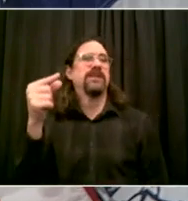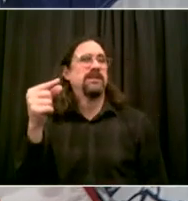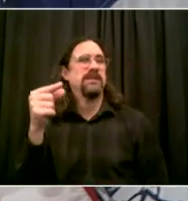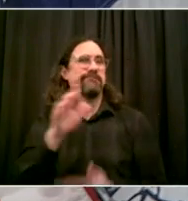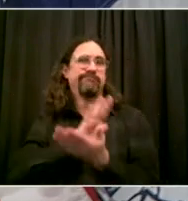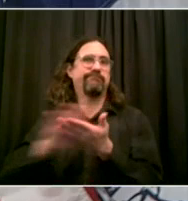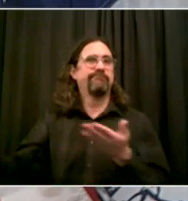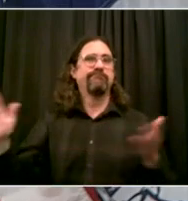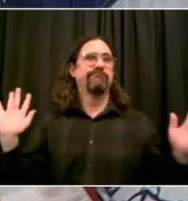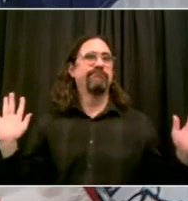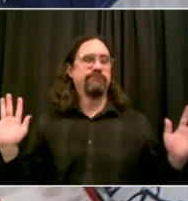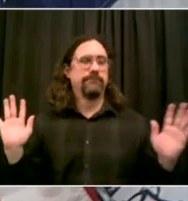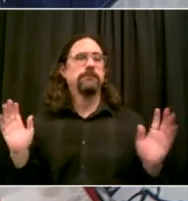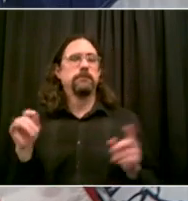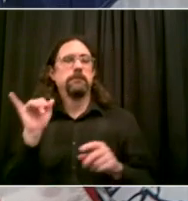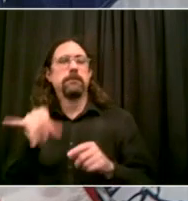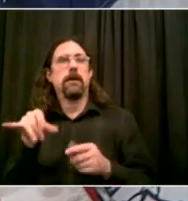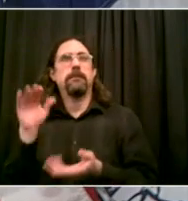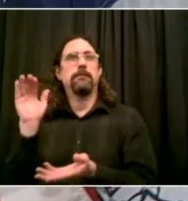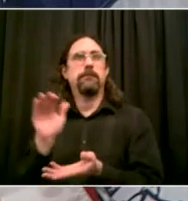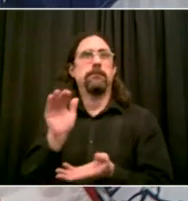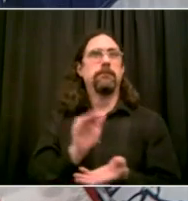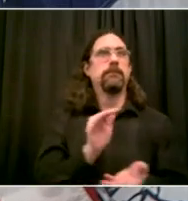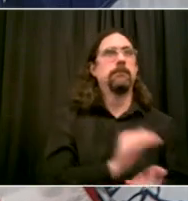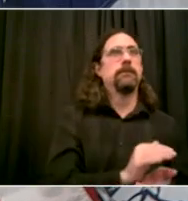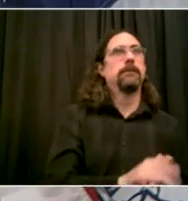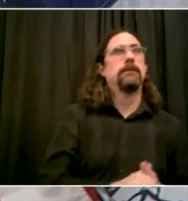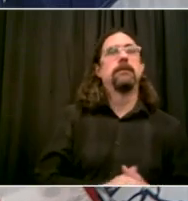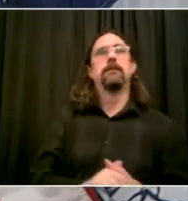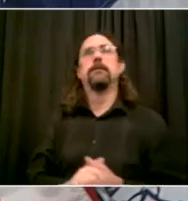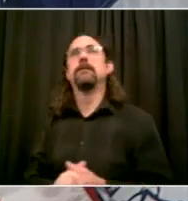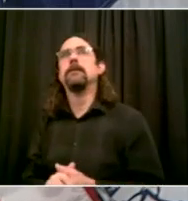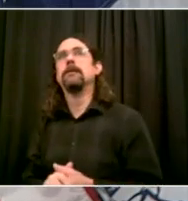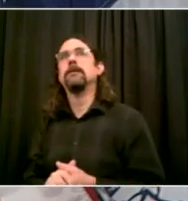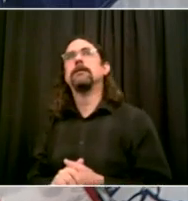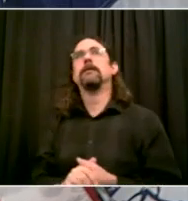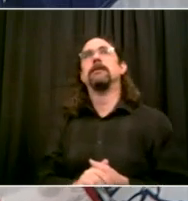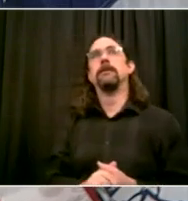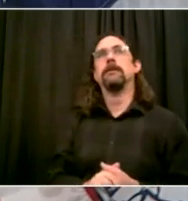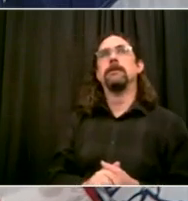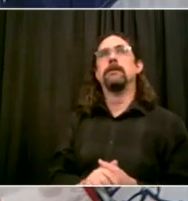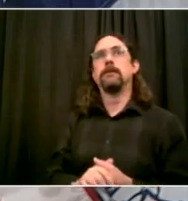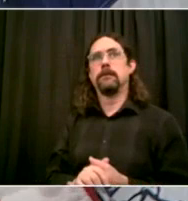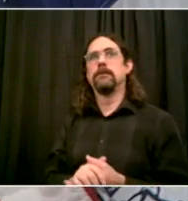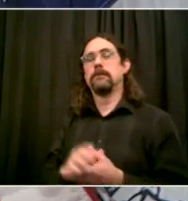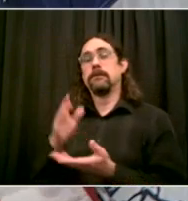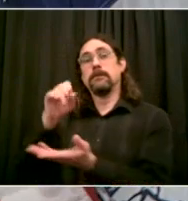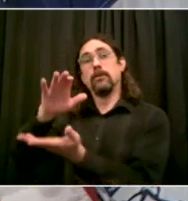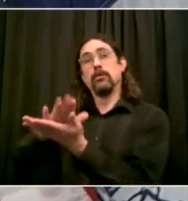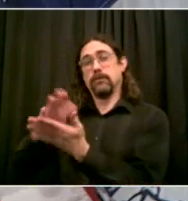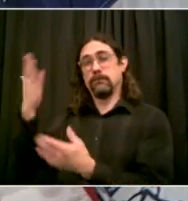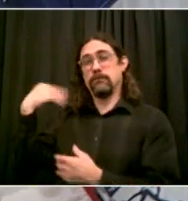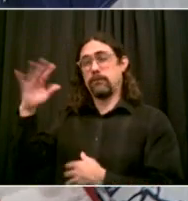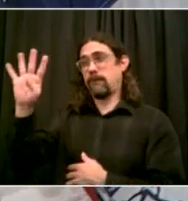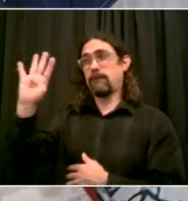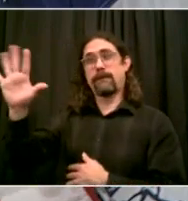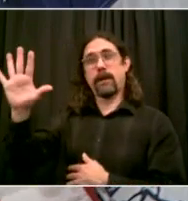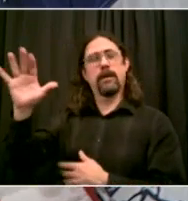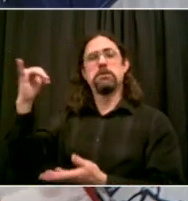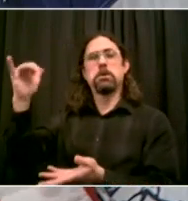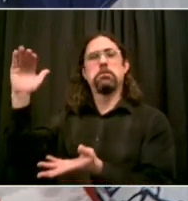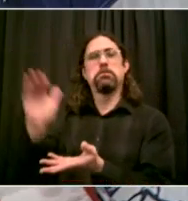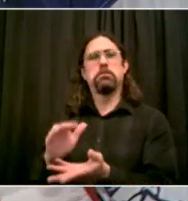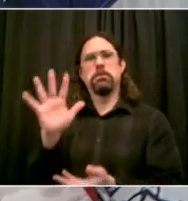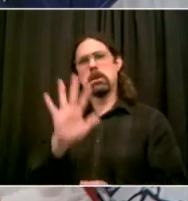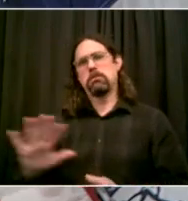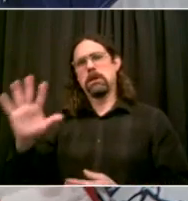remaining red zone areas. Again, we're going to stand back, continue to hope that the progress in the red zones